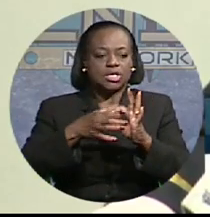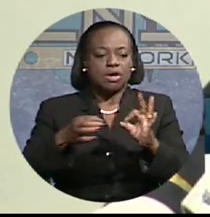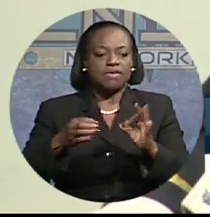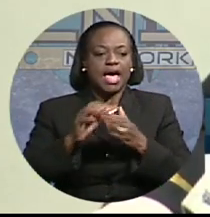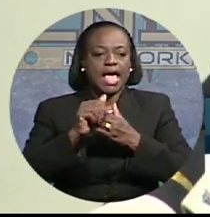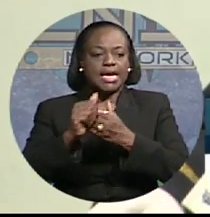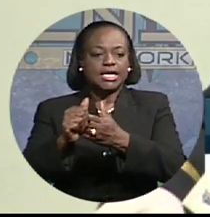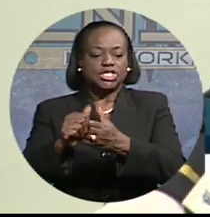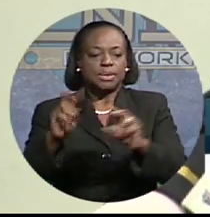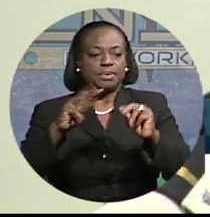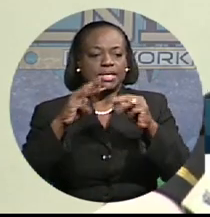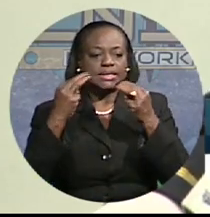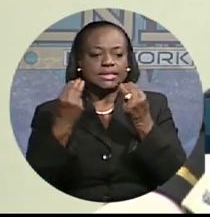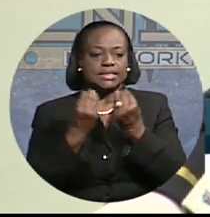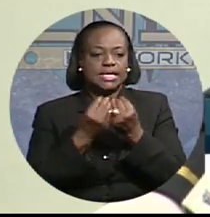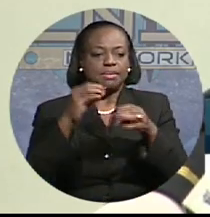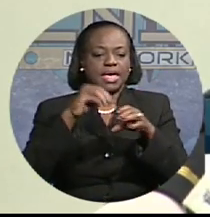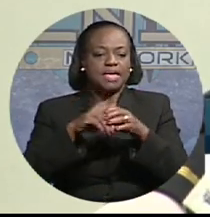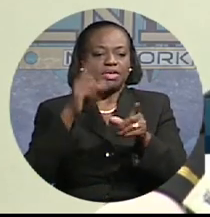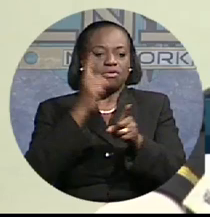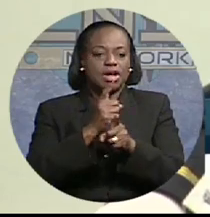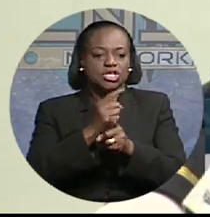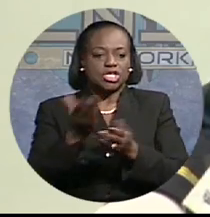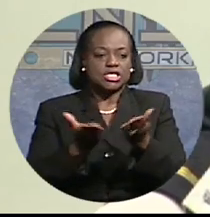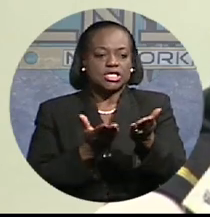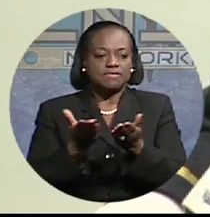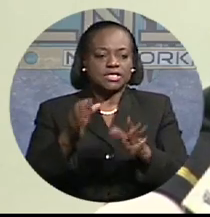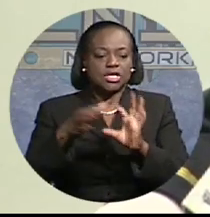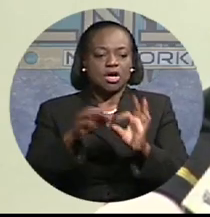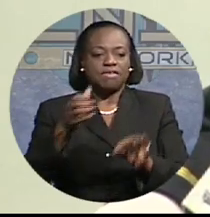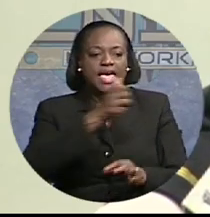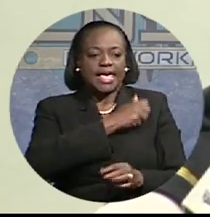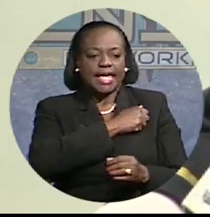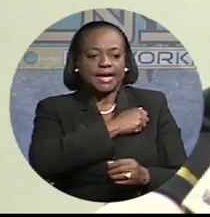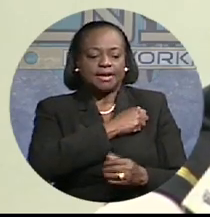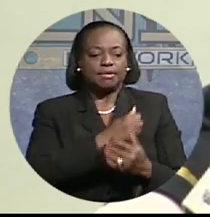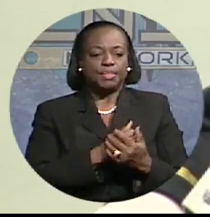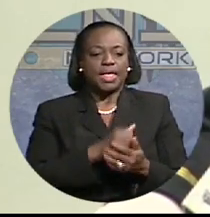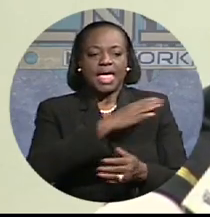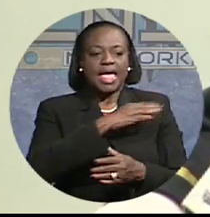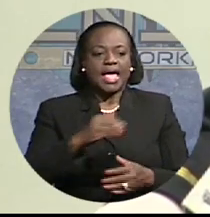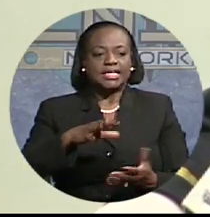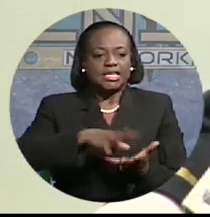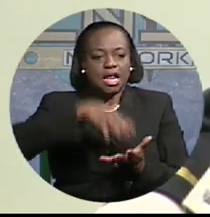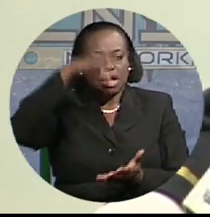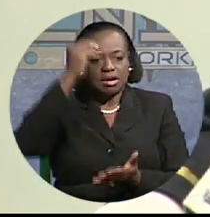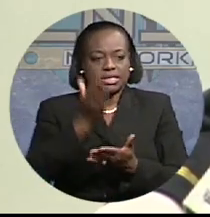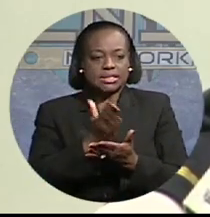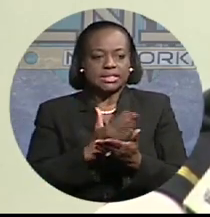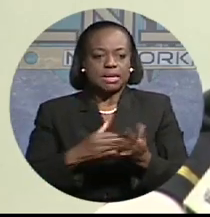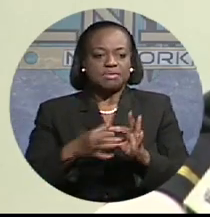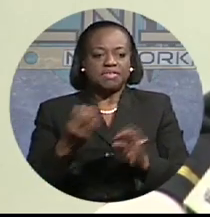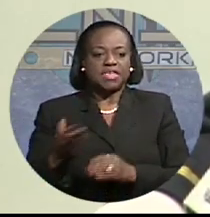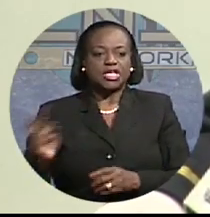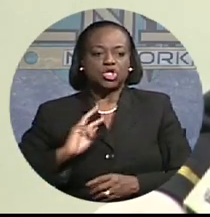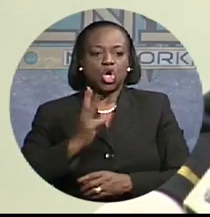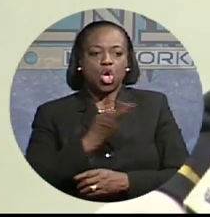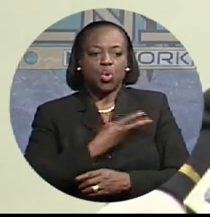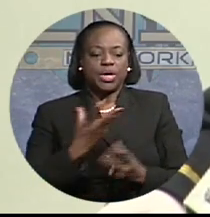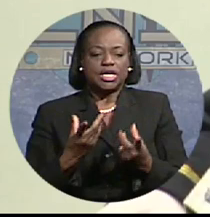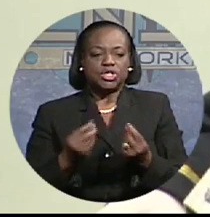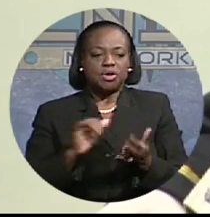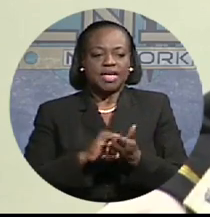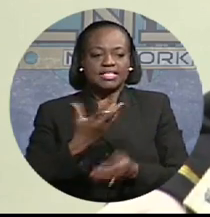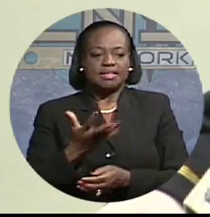leadership team in the Correctional Service of Canada, and hopefully learning some of the things that we do that they can take